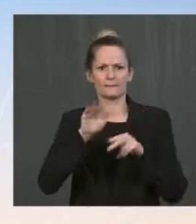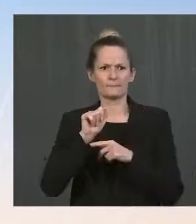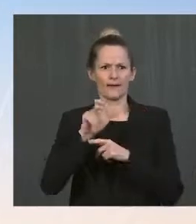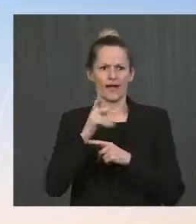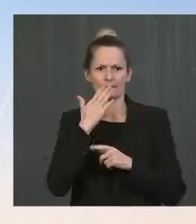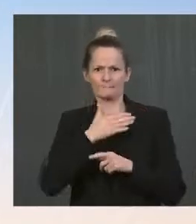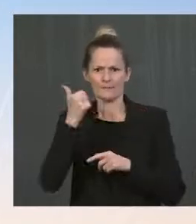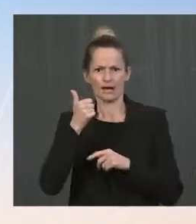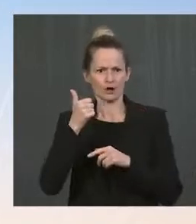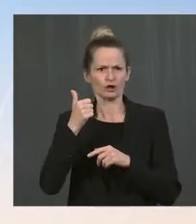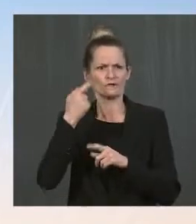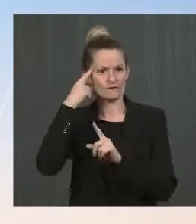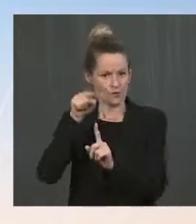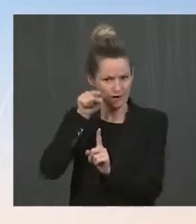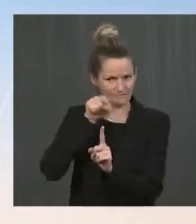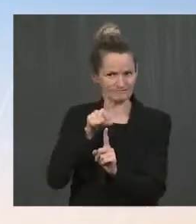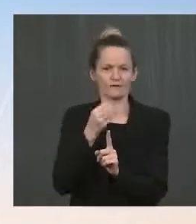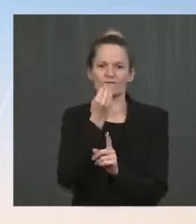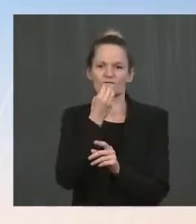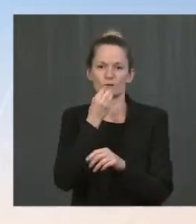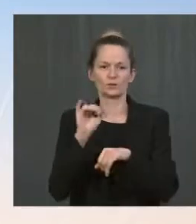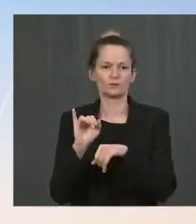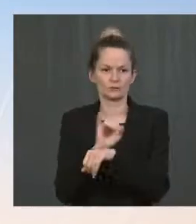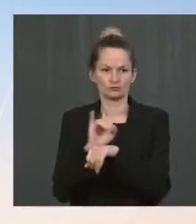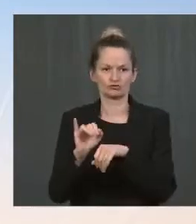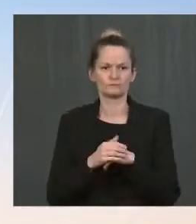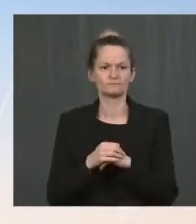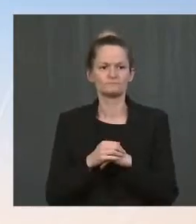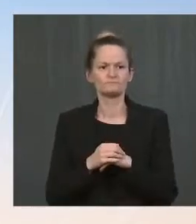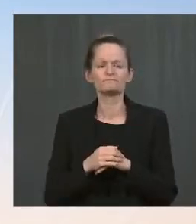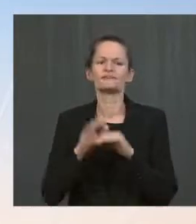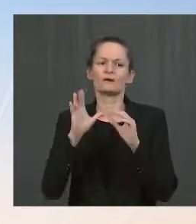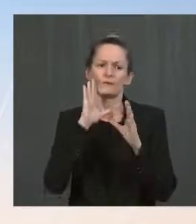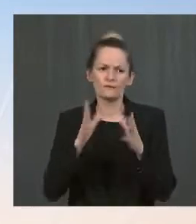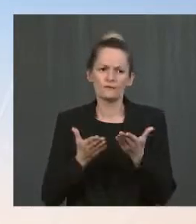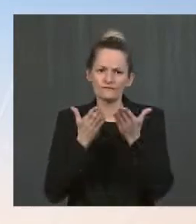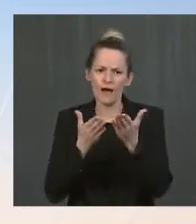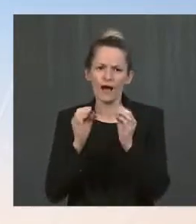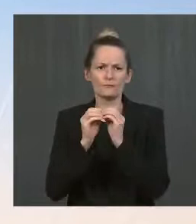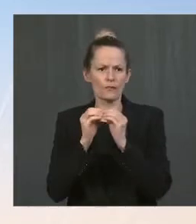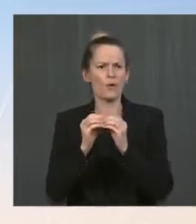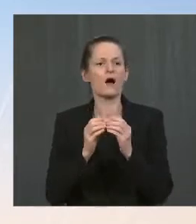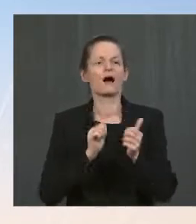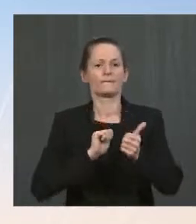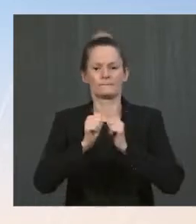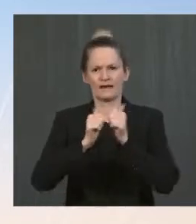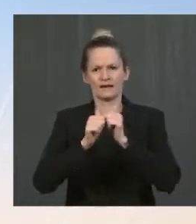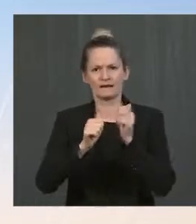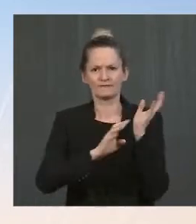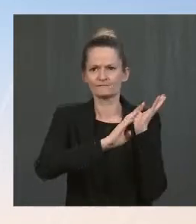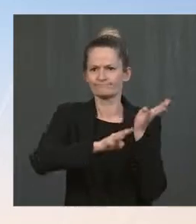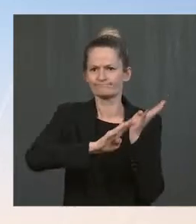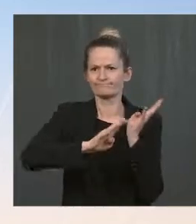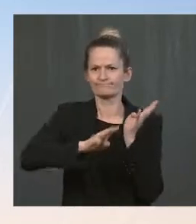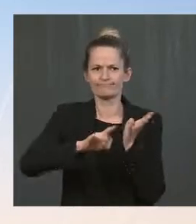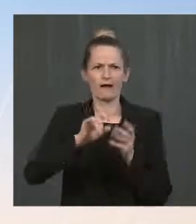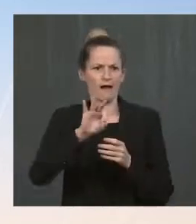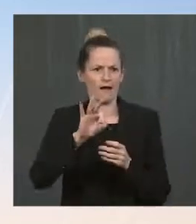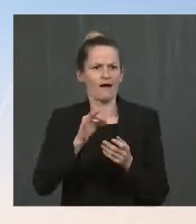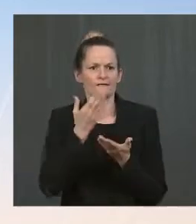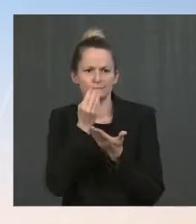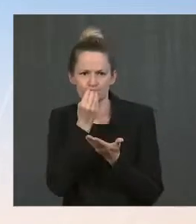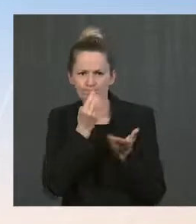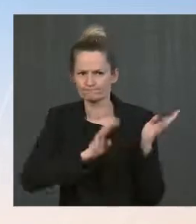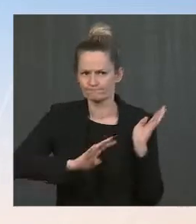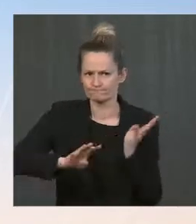businesses, workers, and a more competitive supply chain, our efforts to get ahead of climate-related disruptions, and the need for legislation to make cattle markets